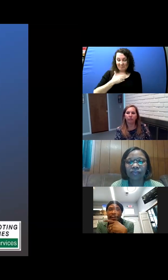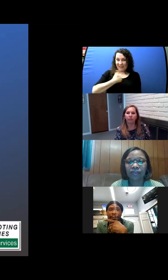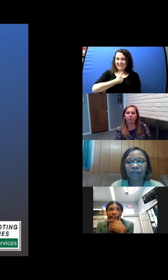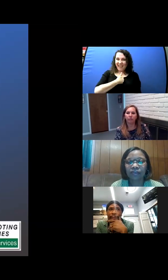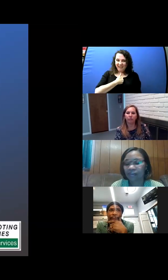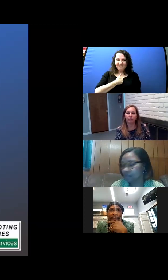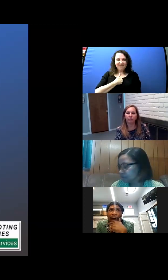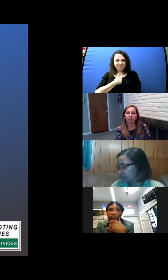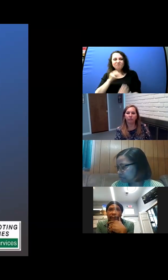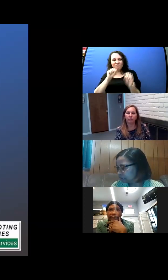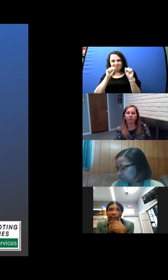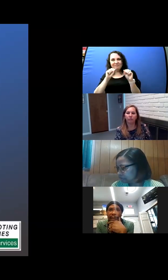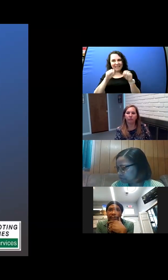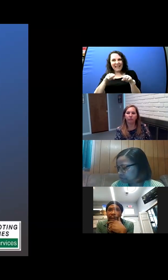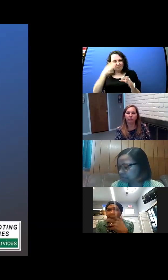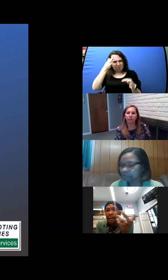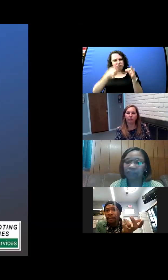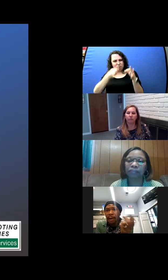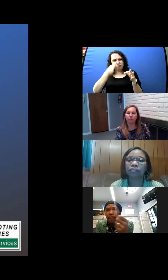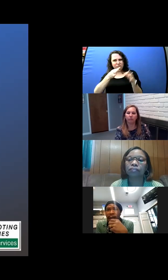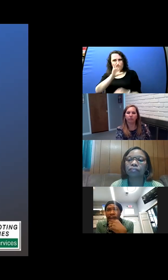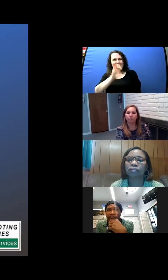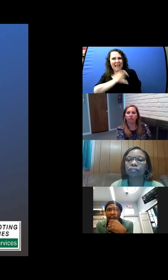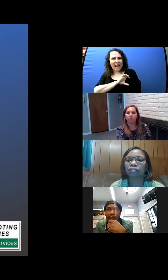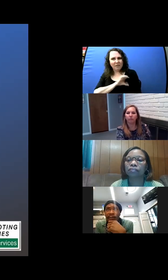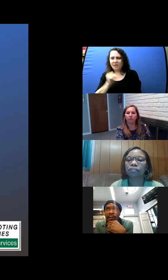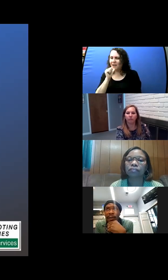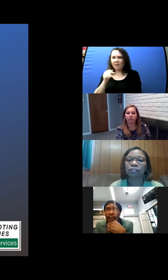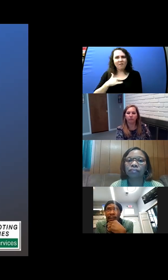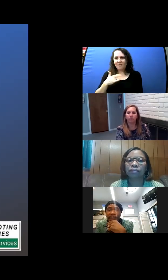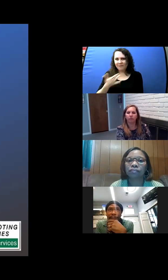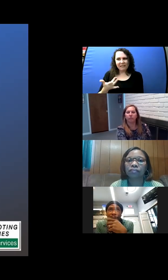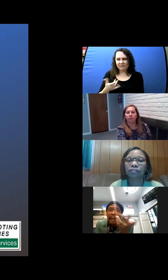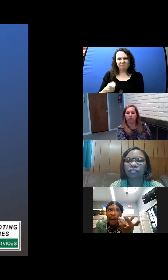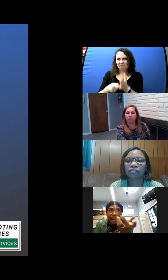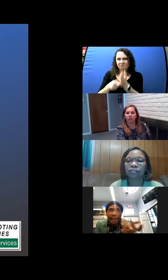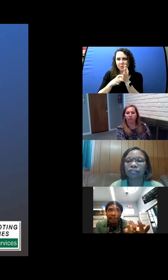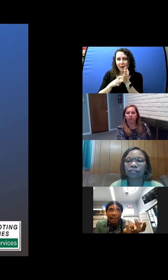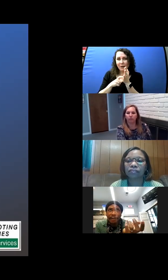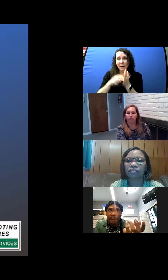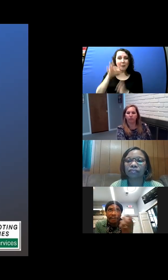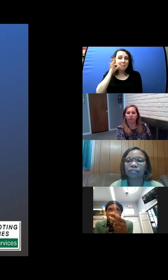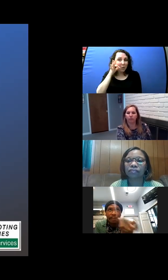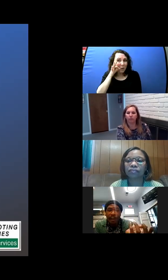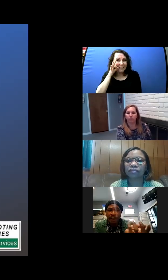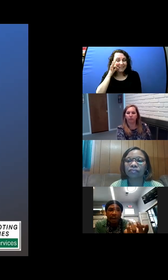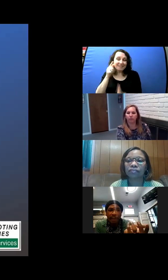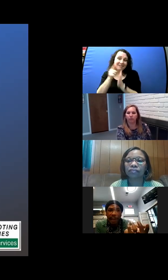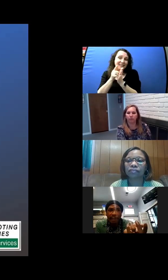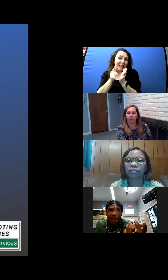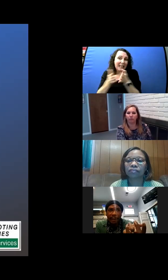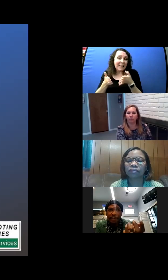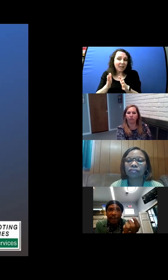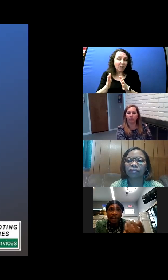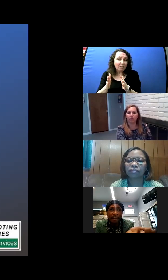and I don't feel it's necessary. You know, marijuana is legal. I can't really screen. People can tell me